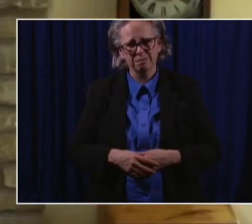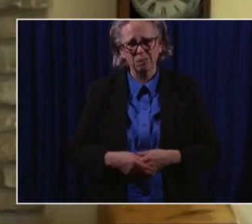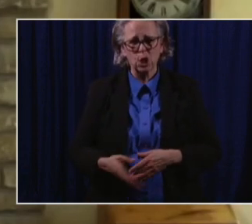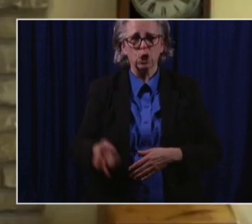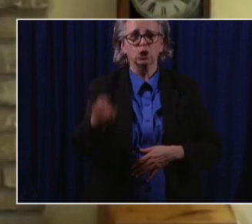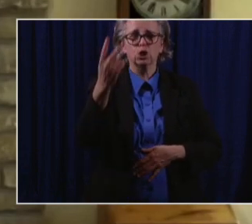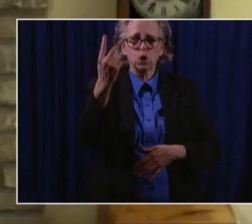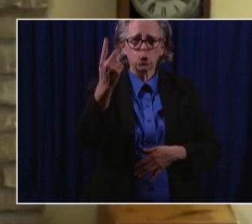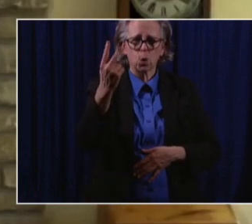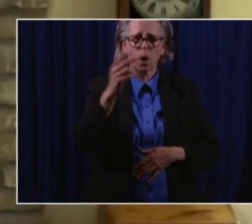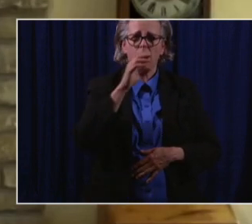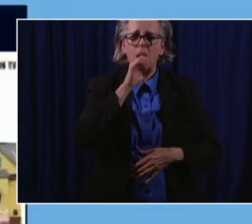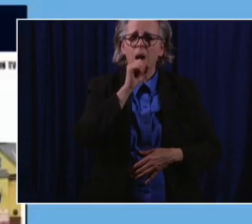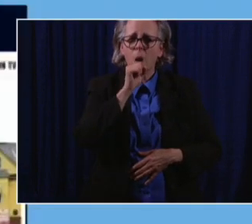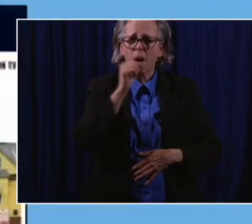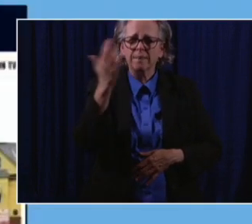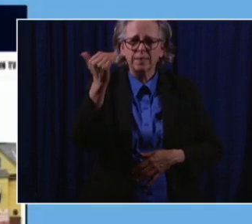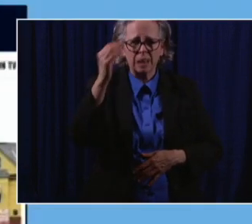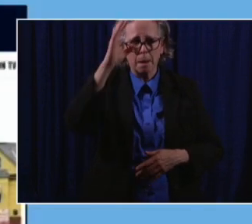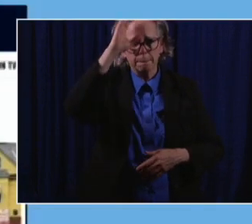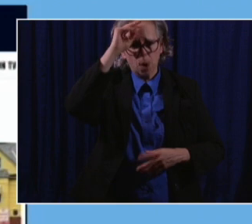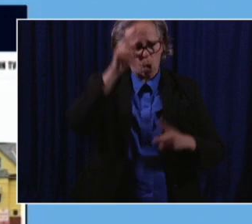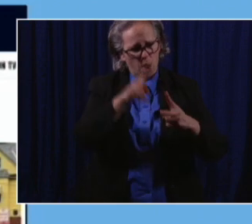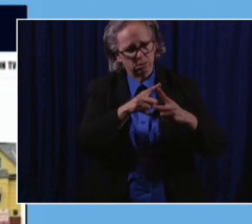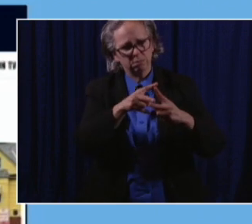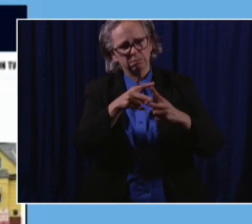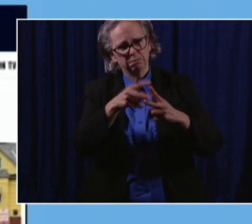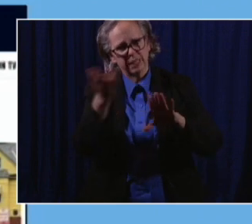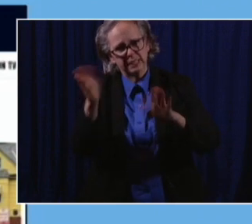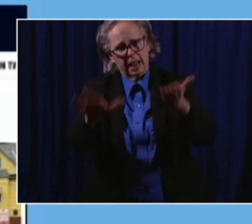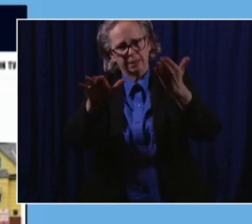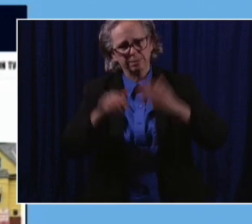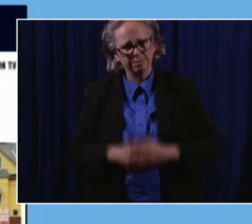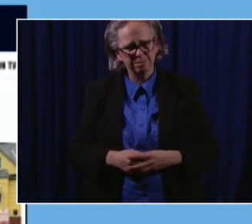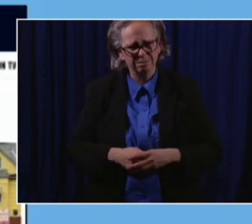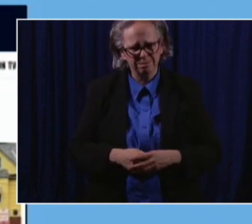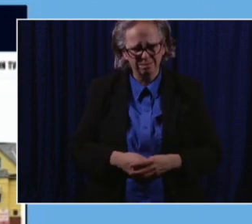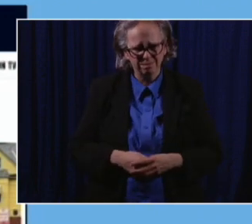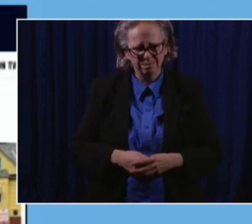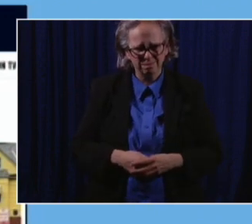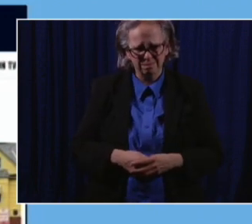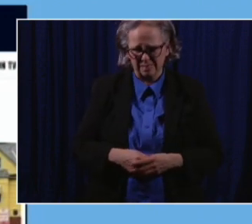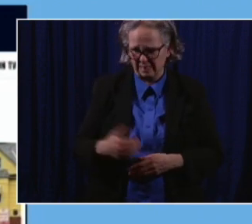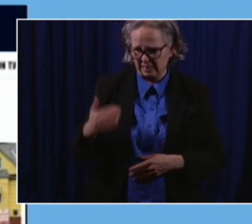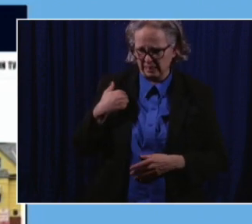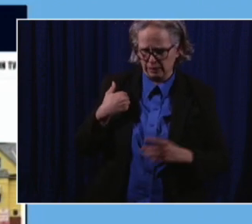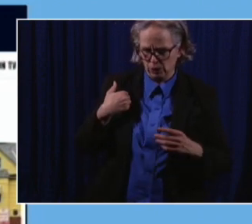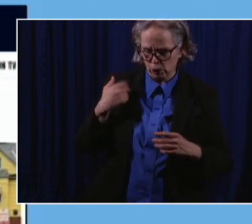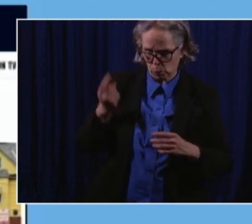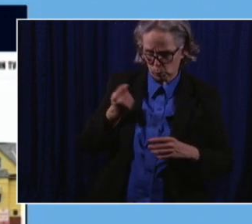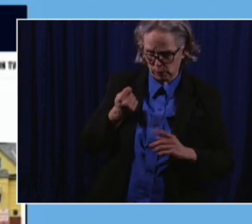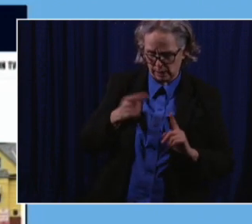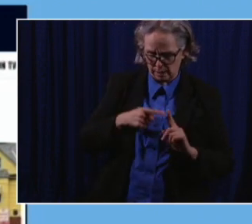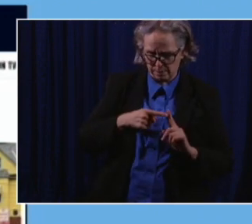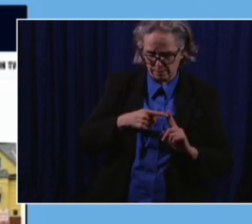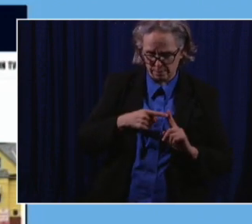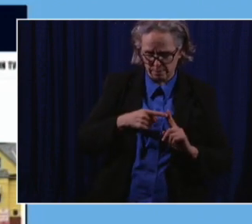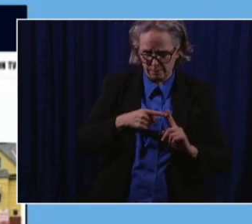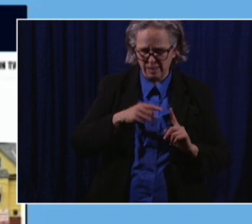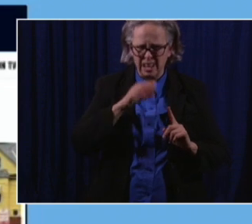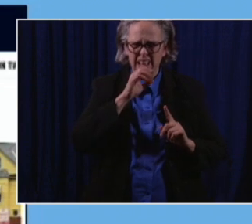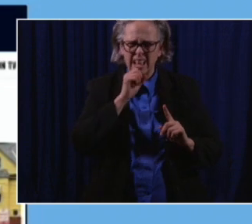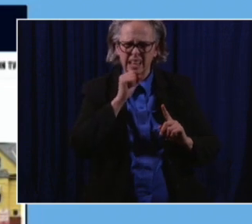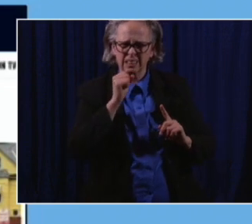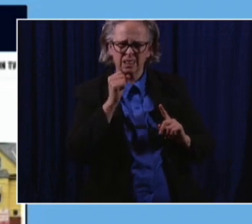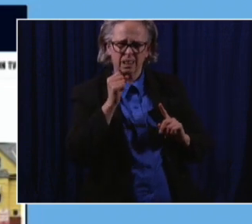15-year-old boys were killed. On Tuesday, and I quote, 15-year-old, one of the